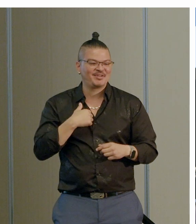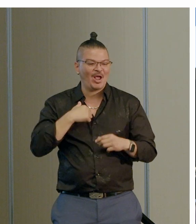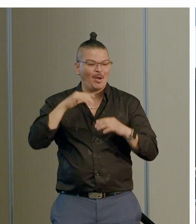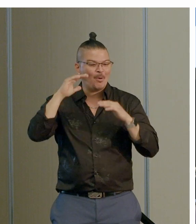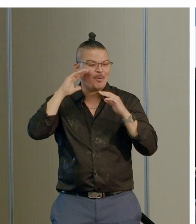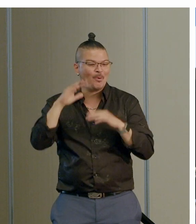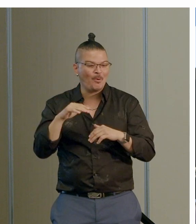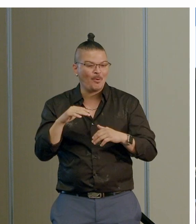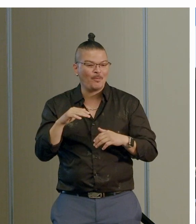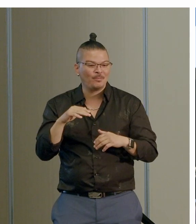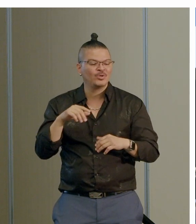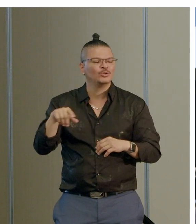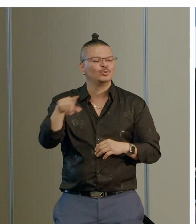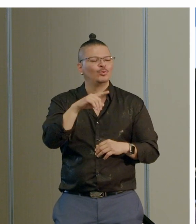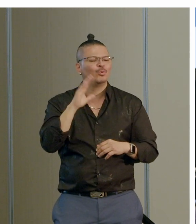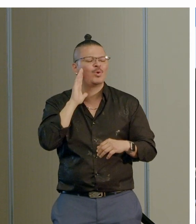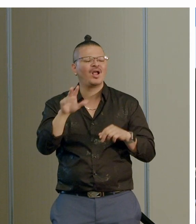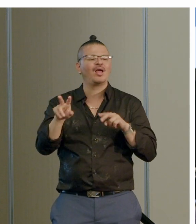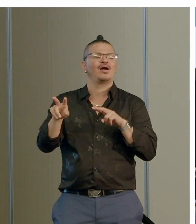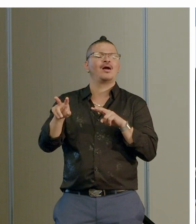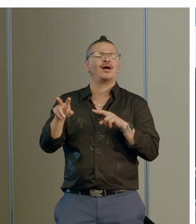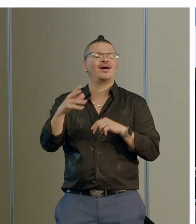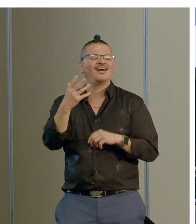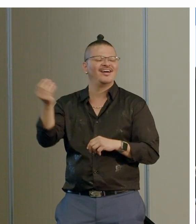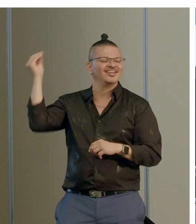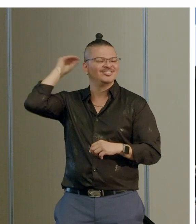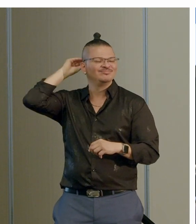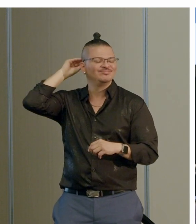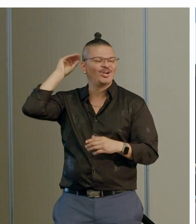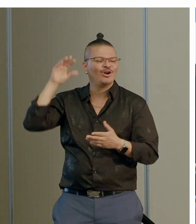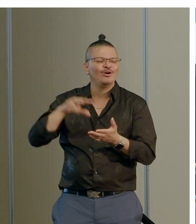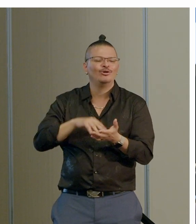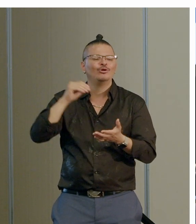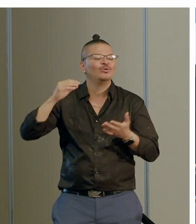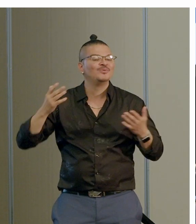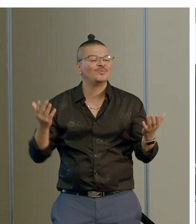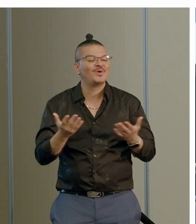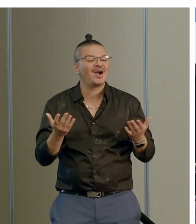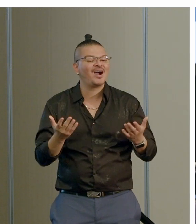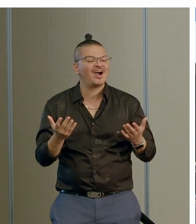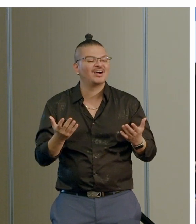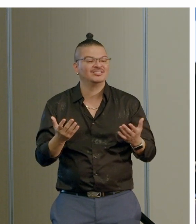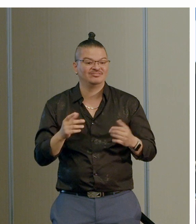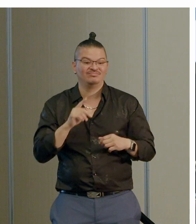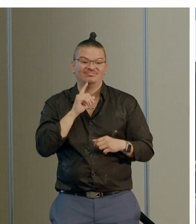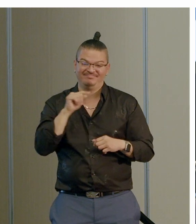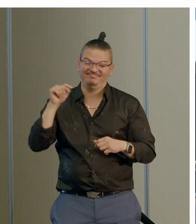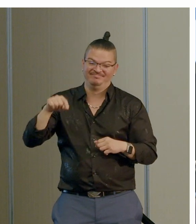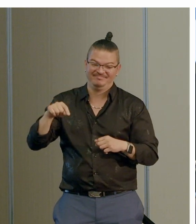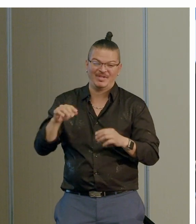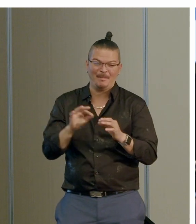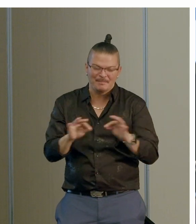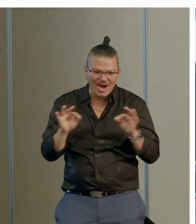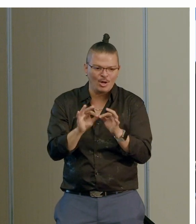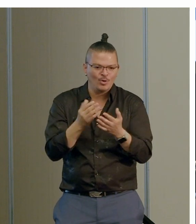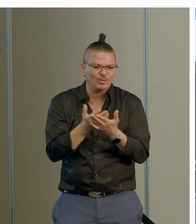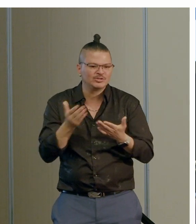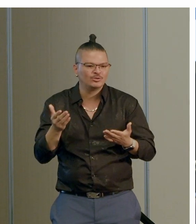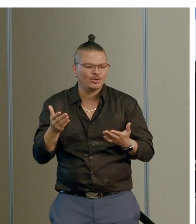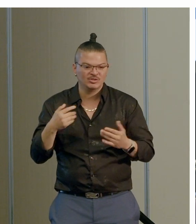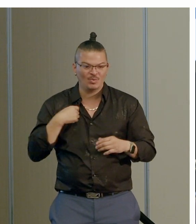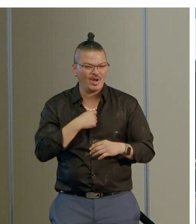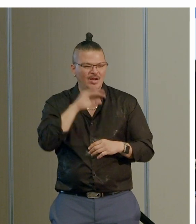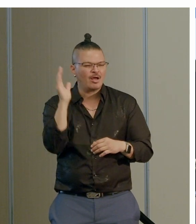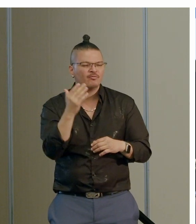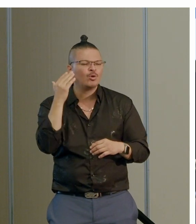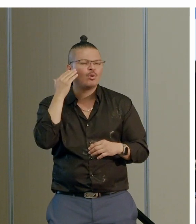key takeaways, that is what we think is the most important. We have no idea who we're touching with our presence